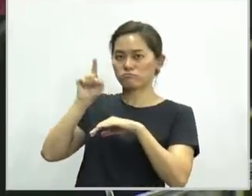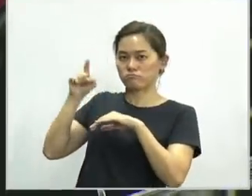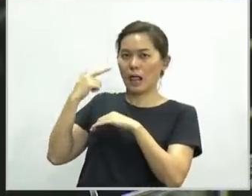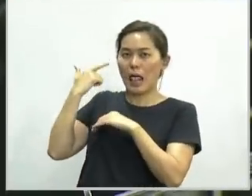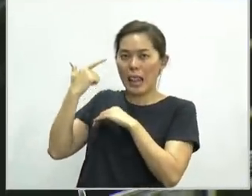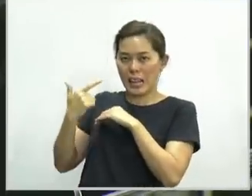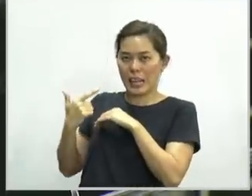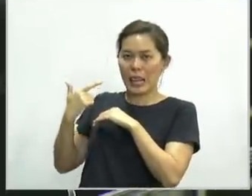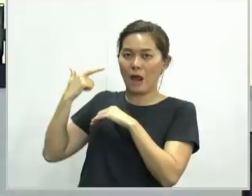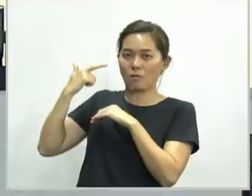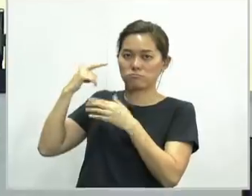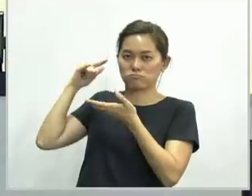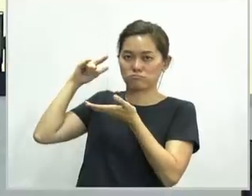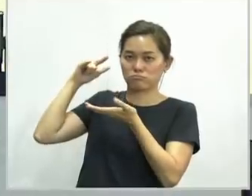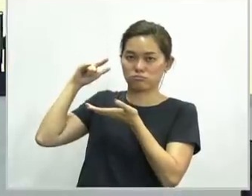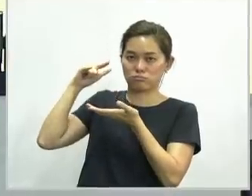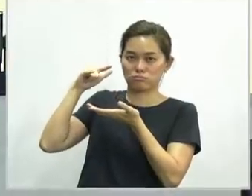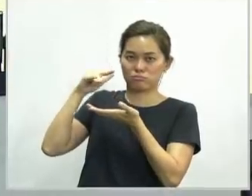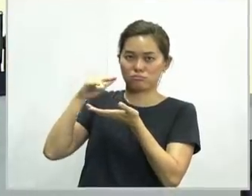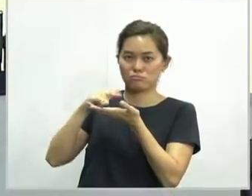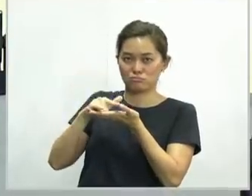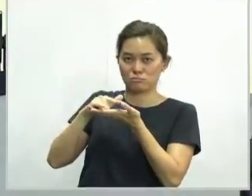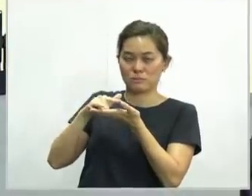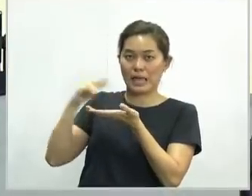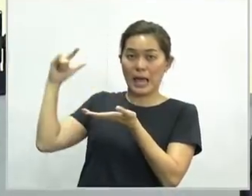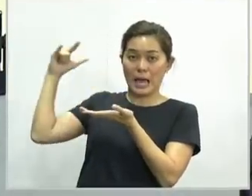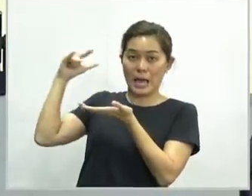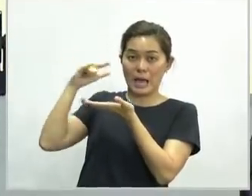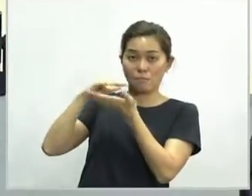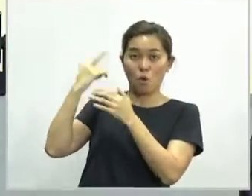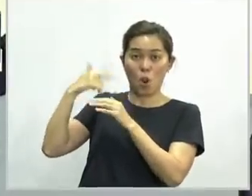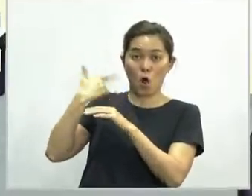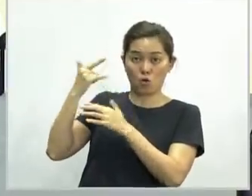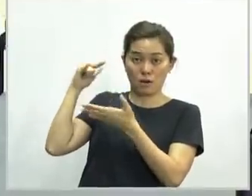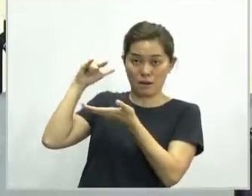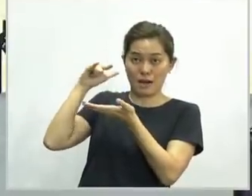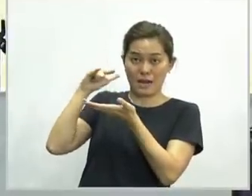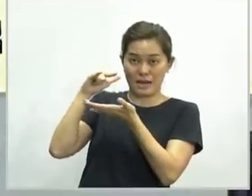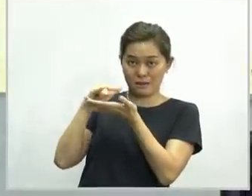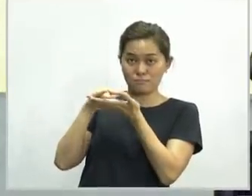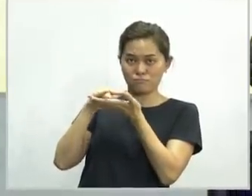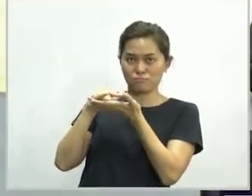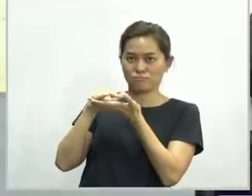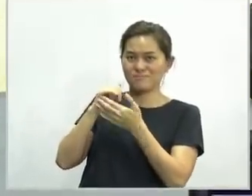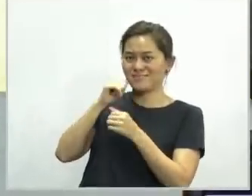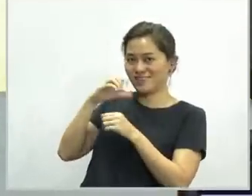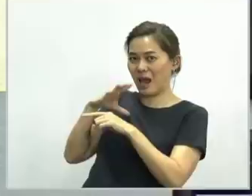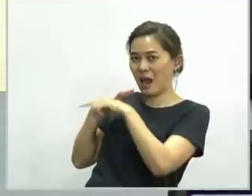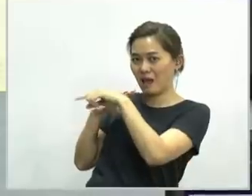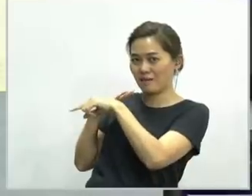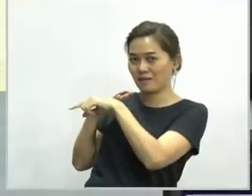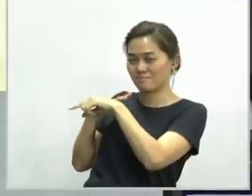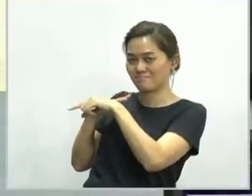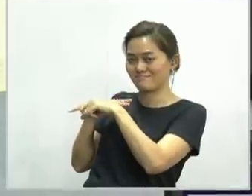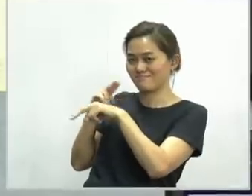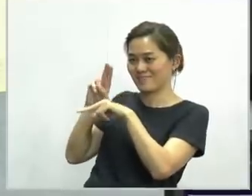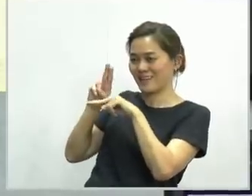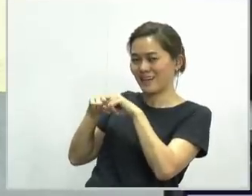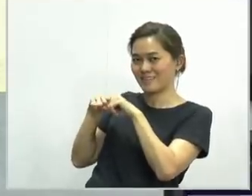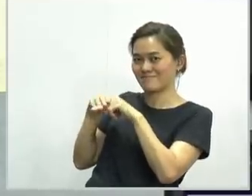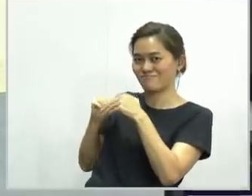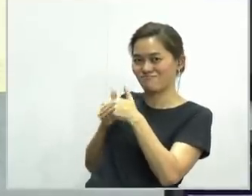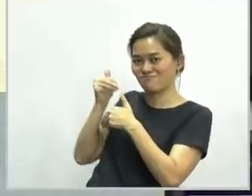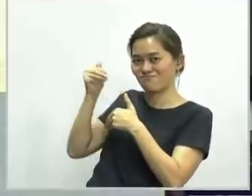the aeroplane at Heathrow Airport, and I sat next to this lady, and I said to